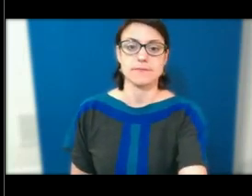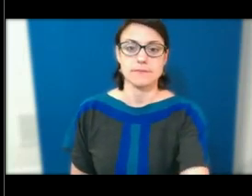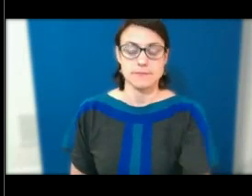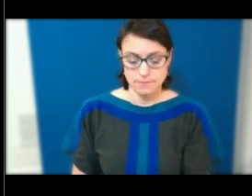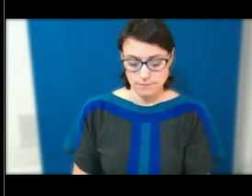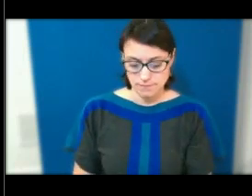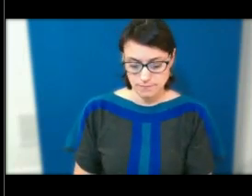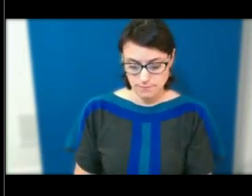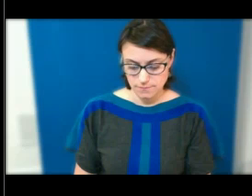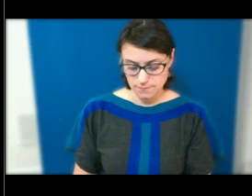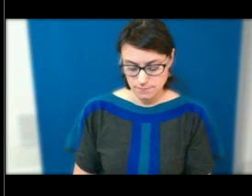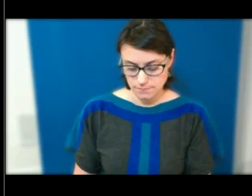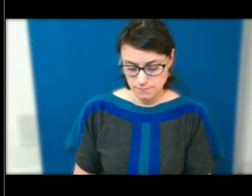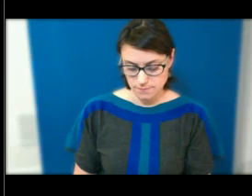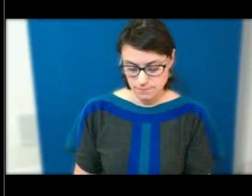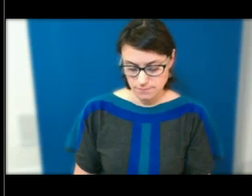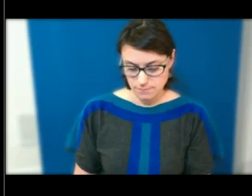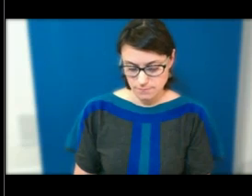And do my